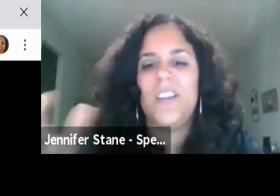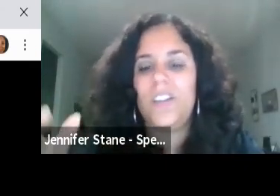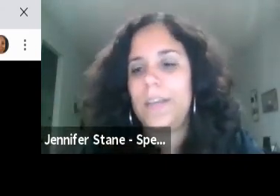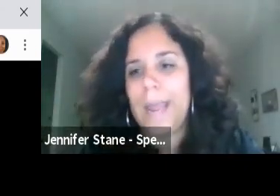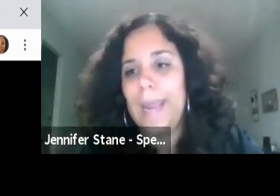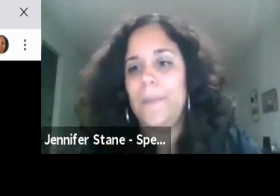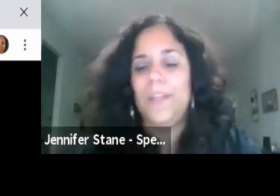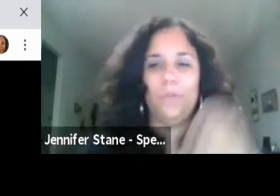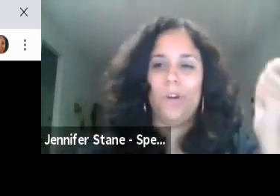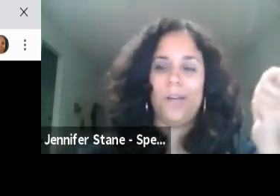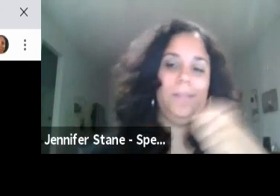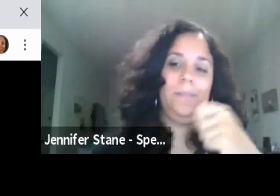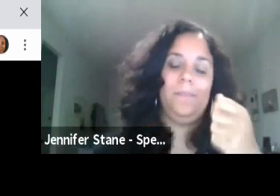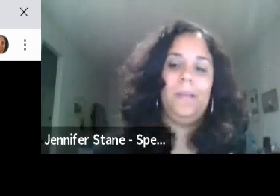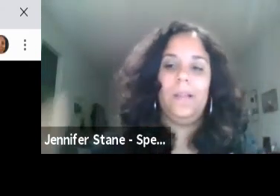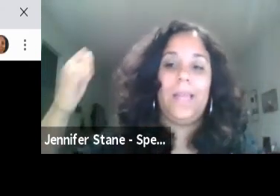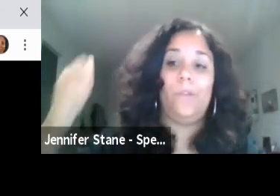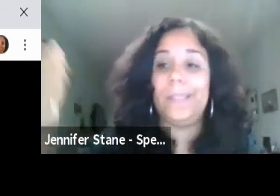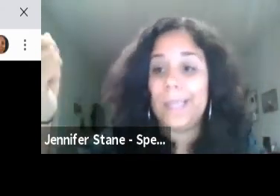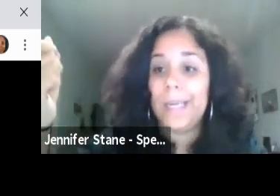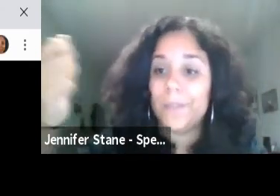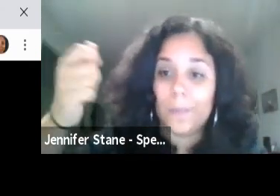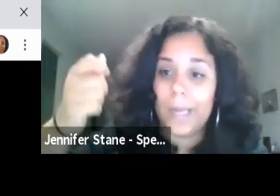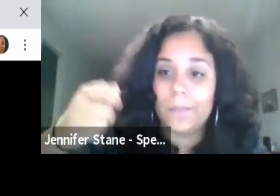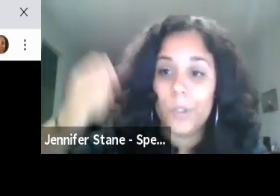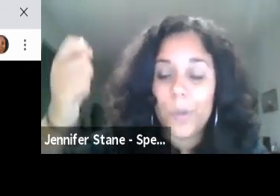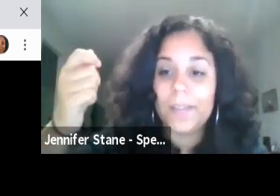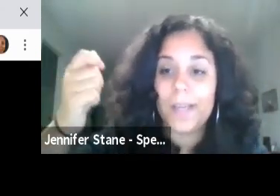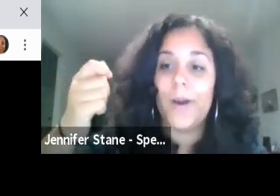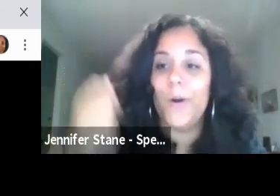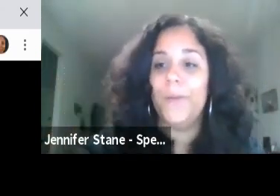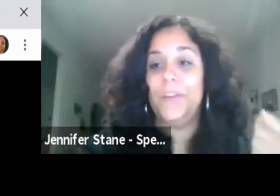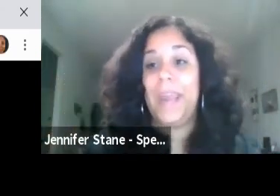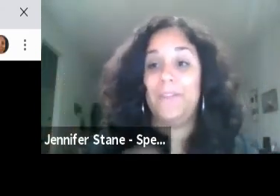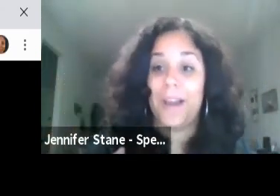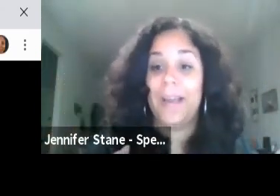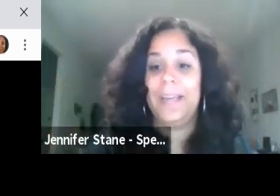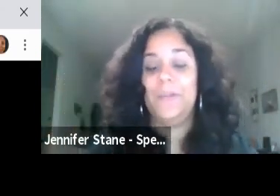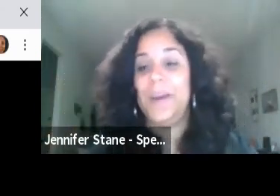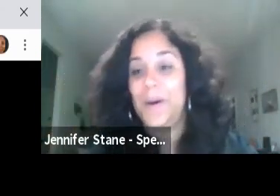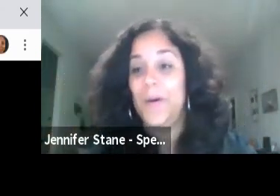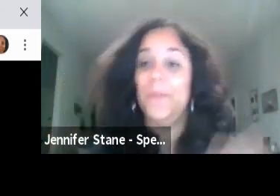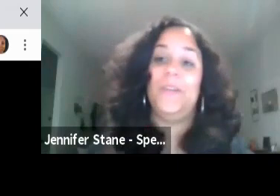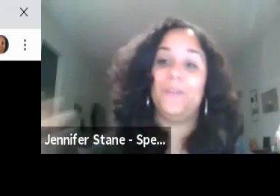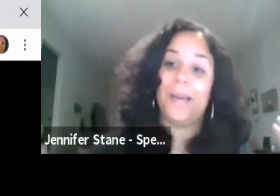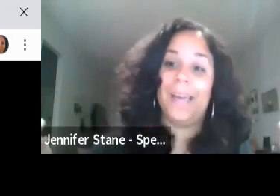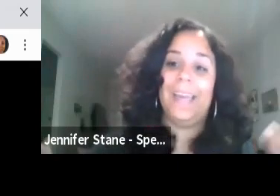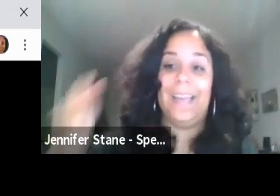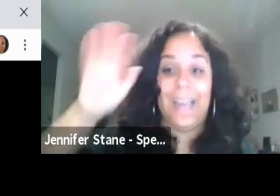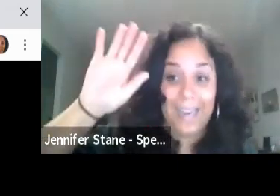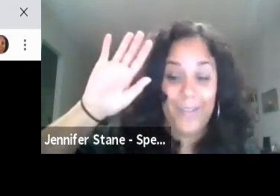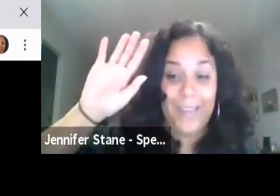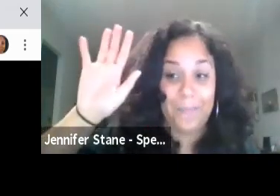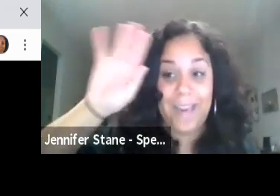And they tell you the name, and then you wrote it on some like receipt from like 2 weeks ago, and then you can't find it when you get home, and then you never buy